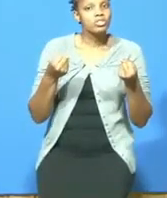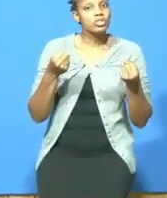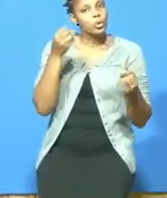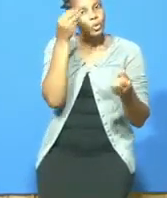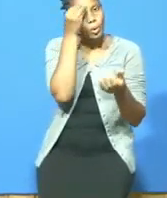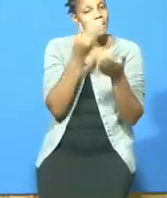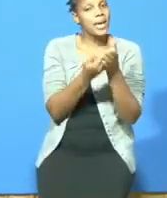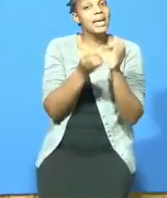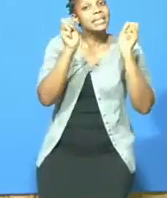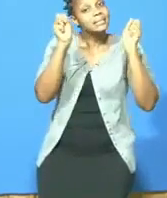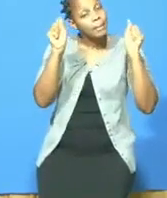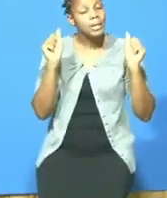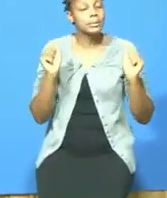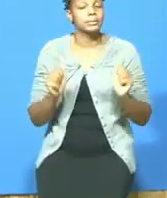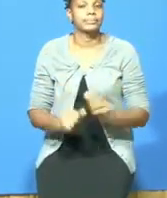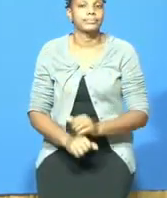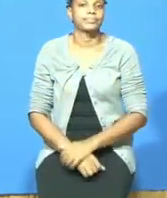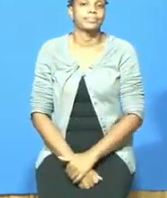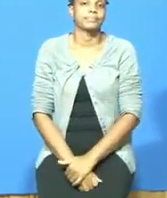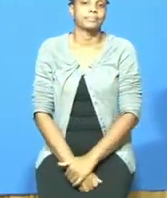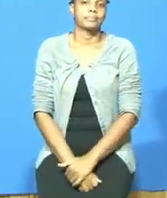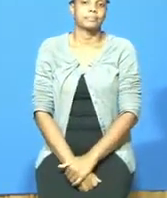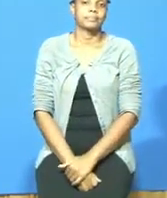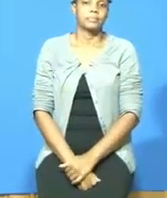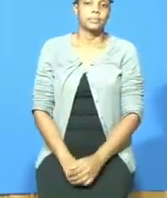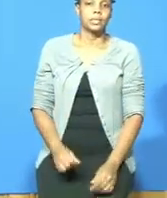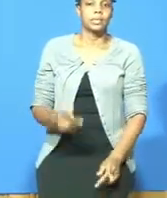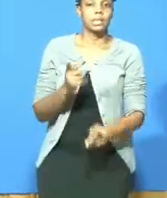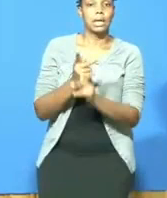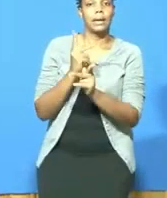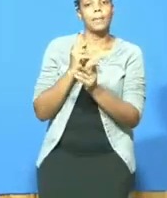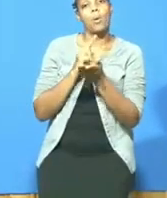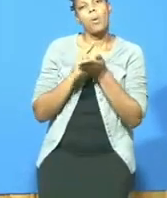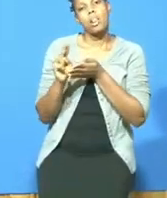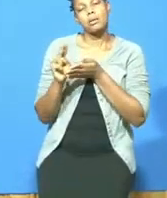obey the Sabbath and to keep it holy.